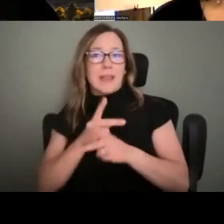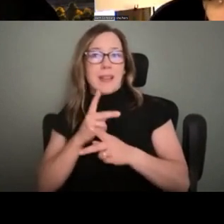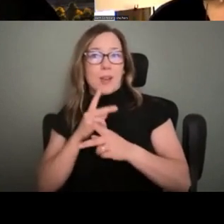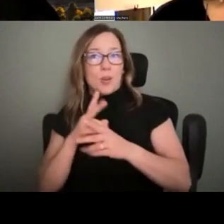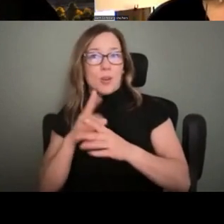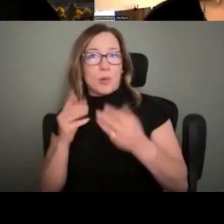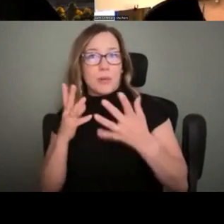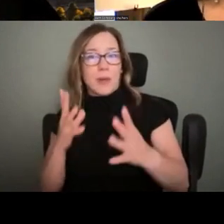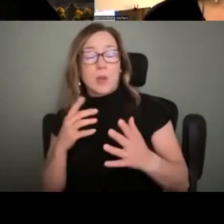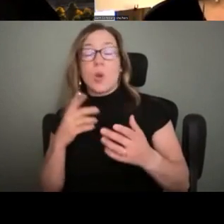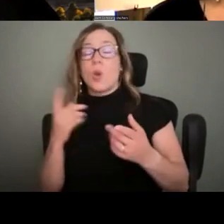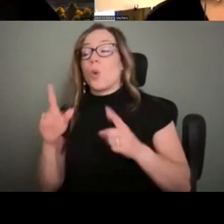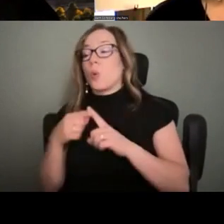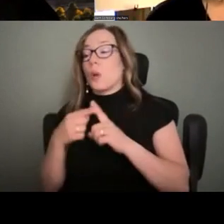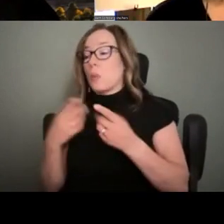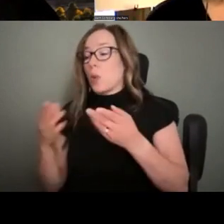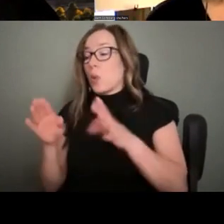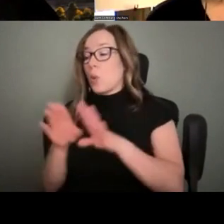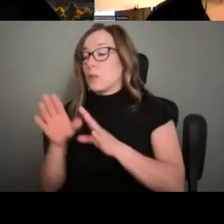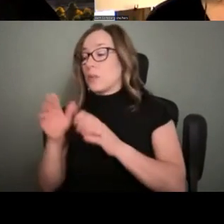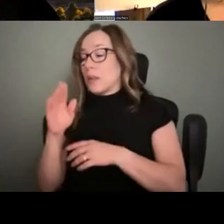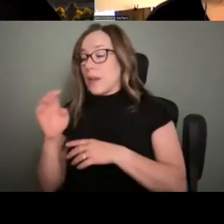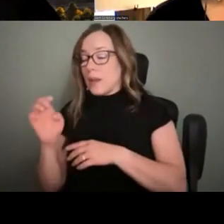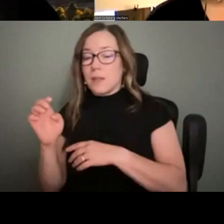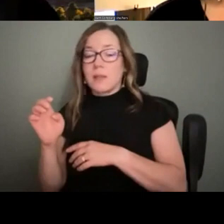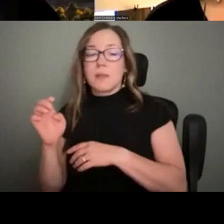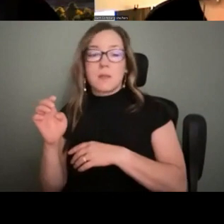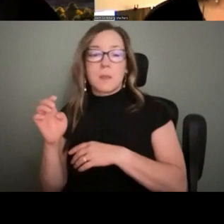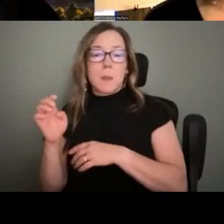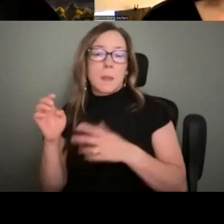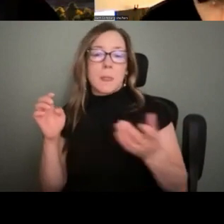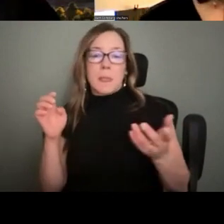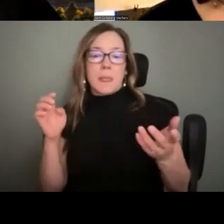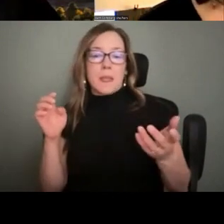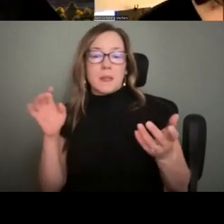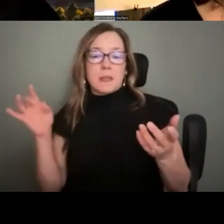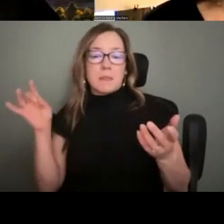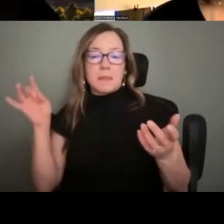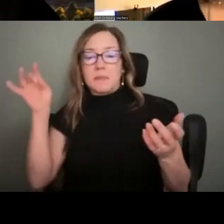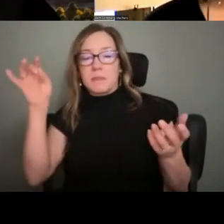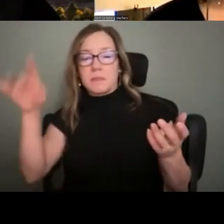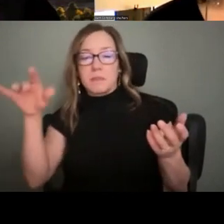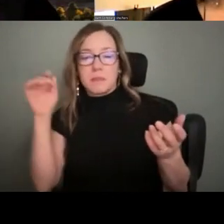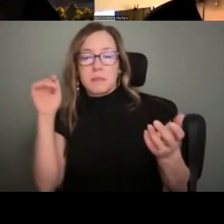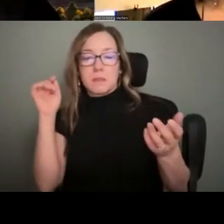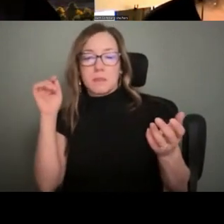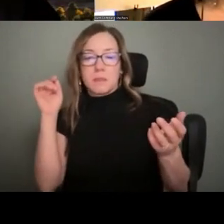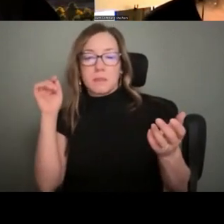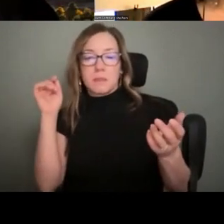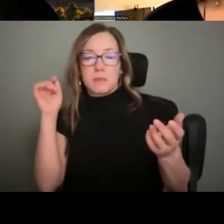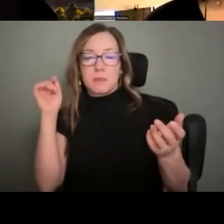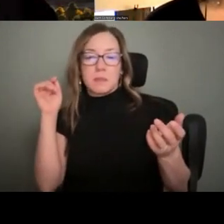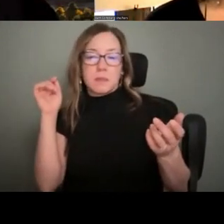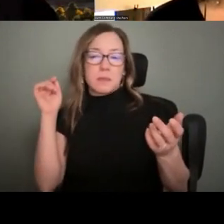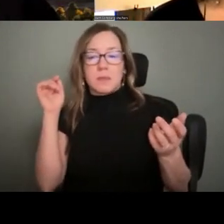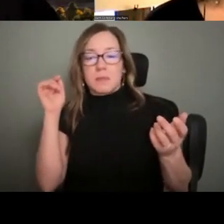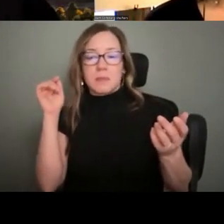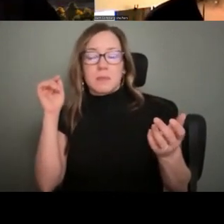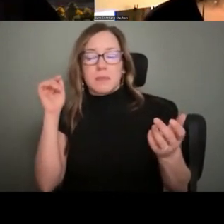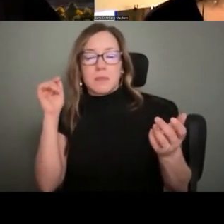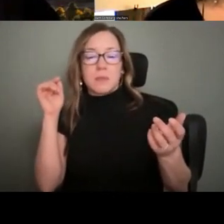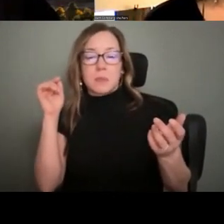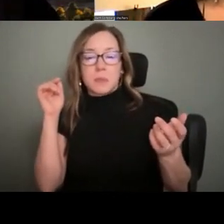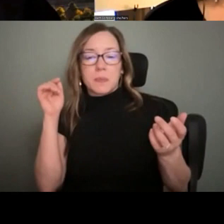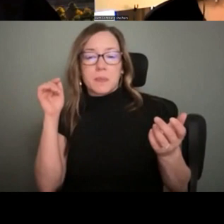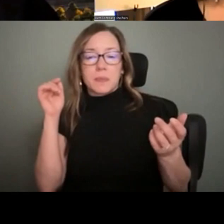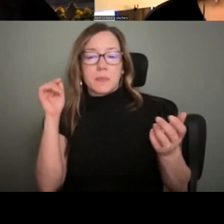when I'm closing a case, and just to kind of plant the seed. We're not suggesting that